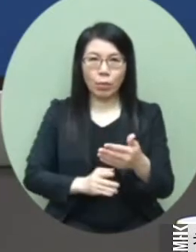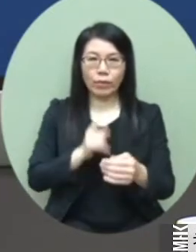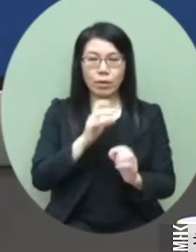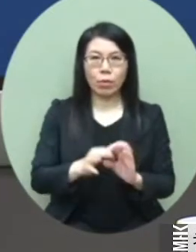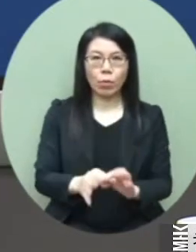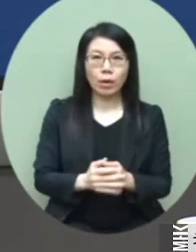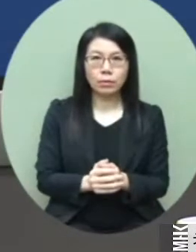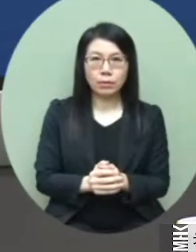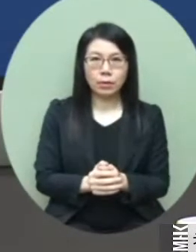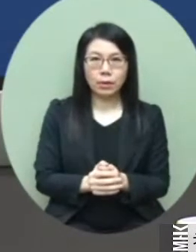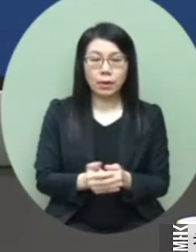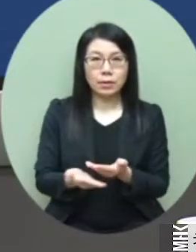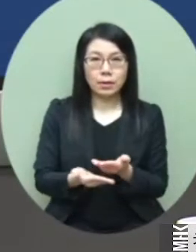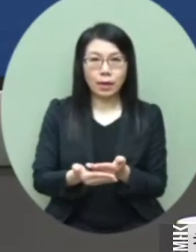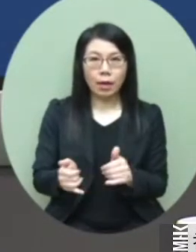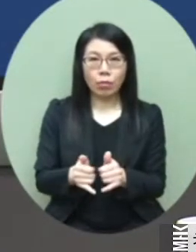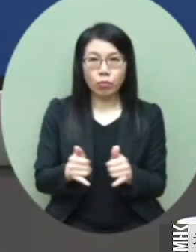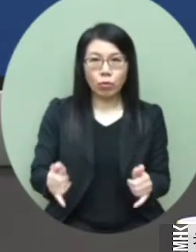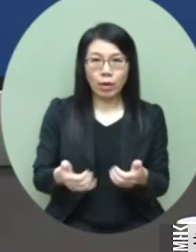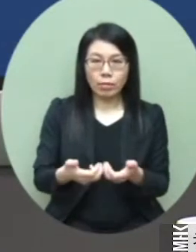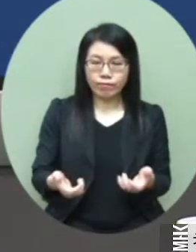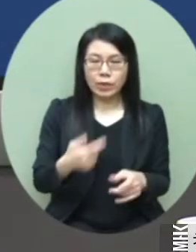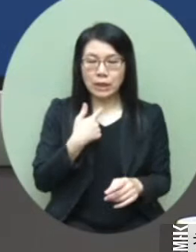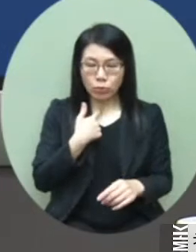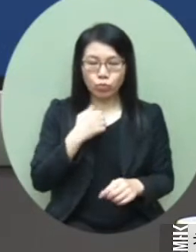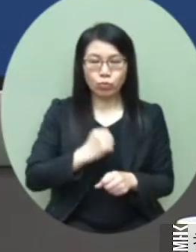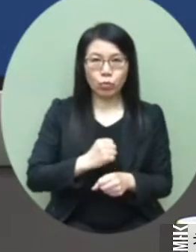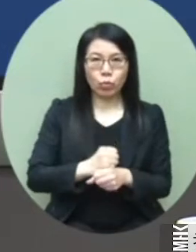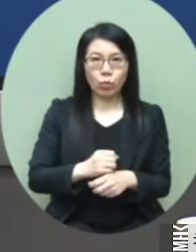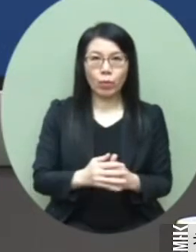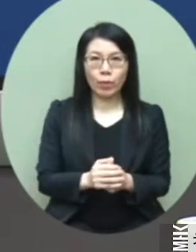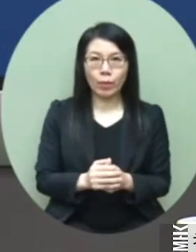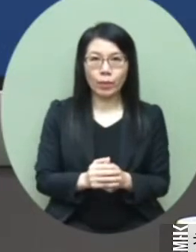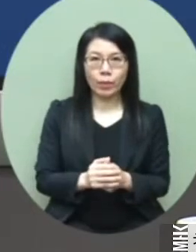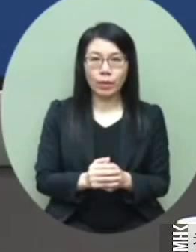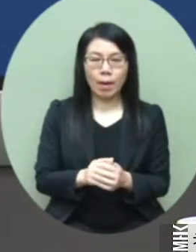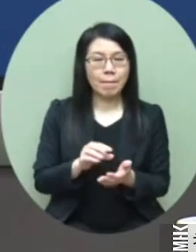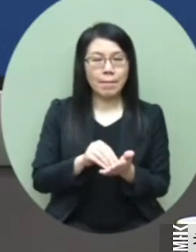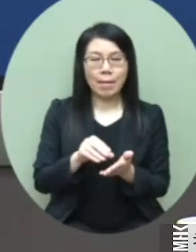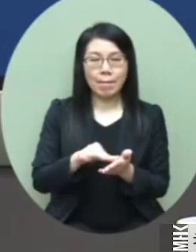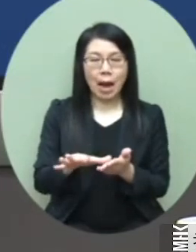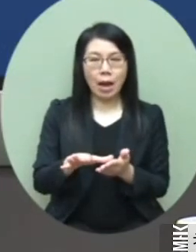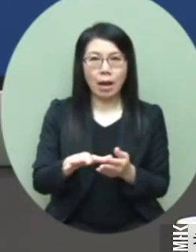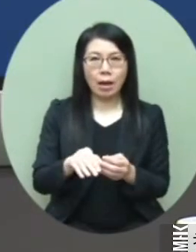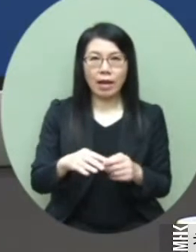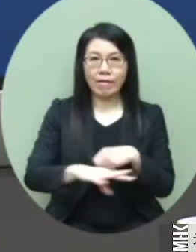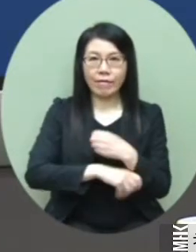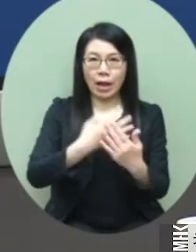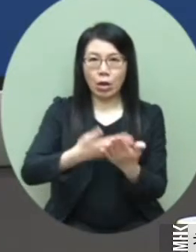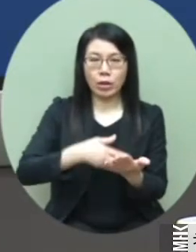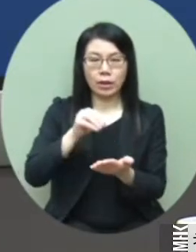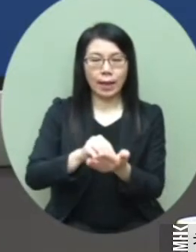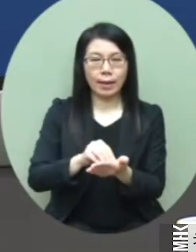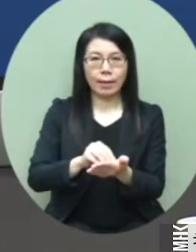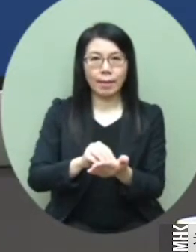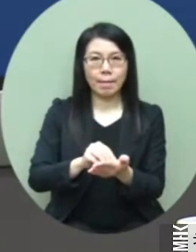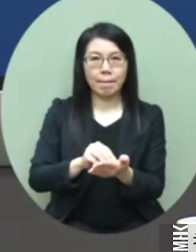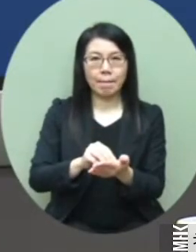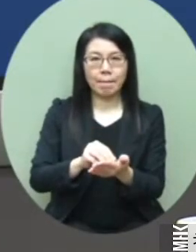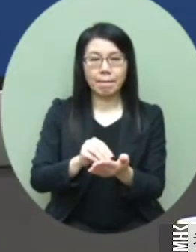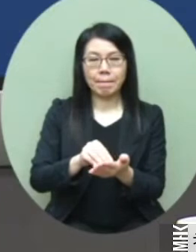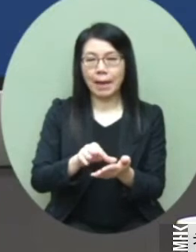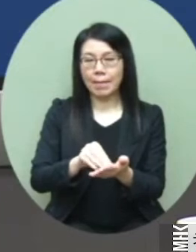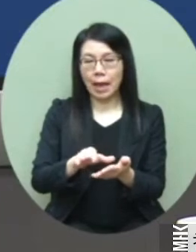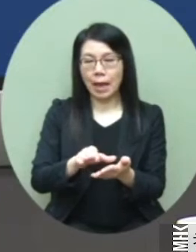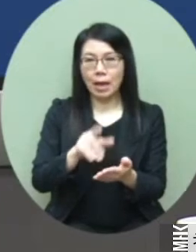Disease, Business and Premises Regulation. But some social distancing measures are in place. They may not